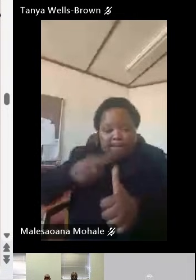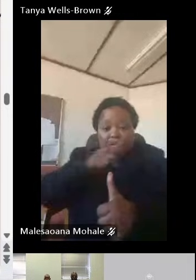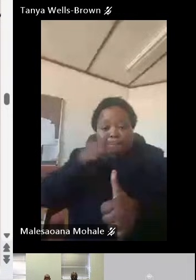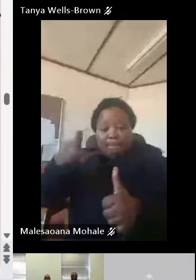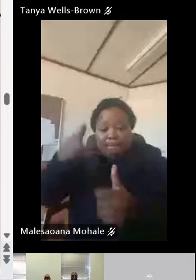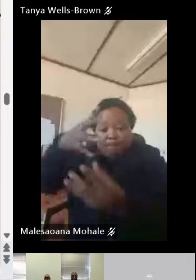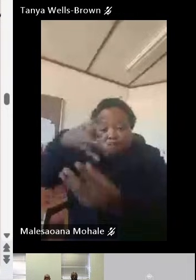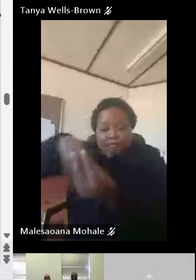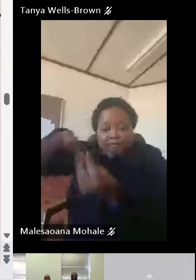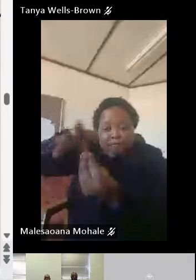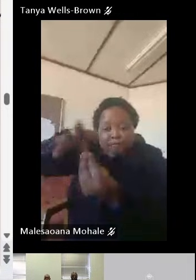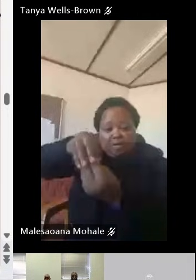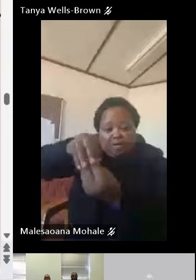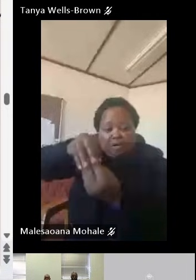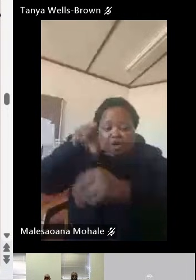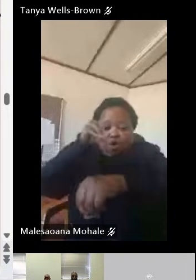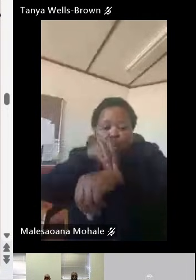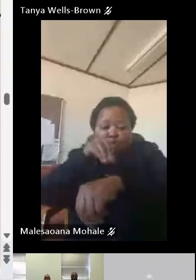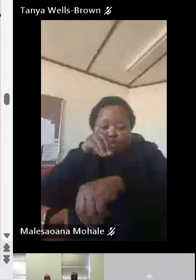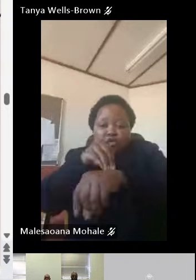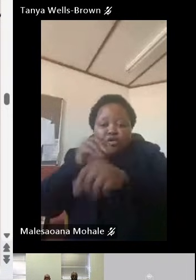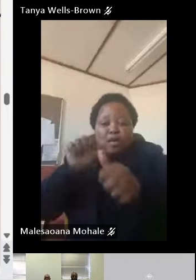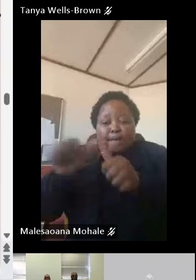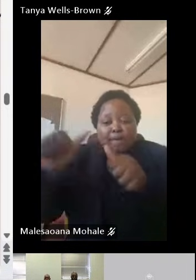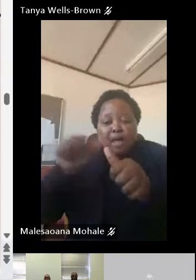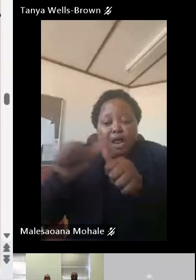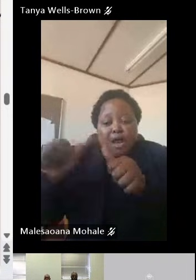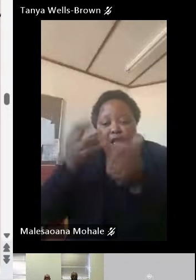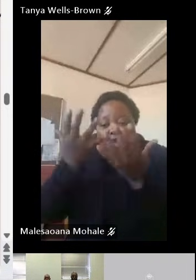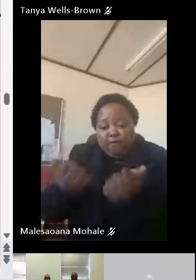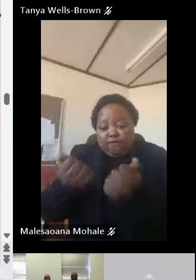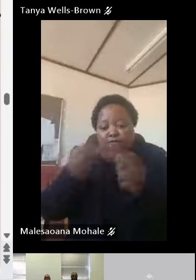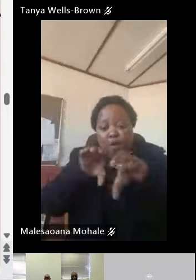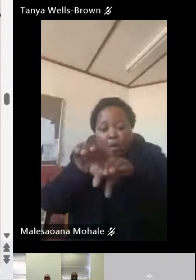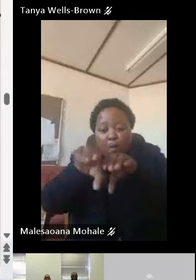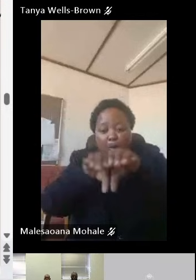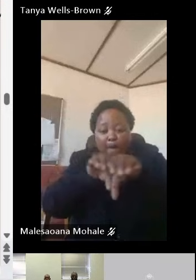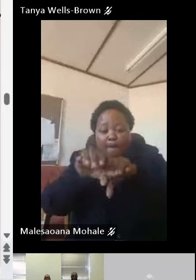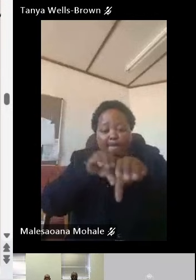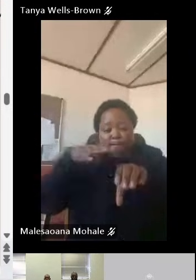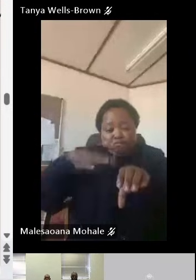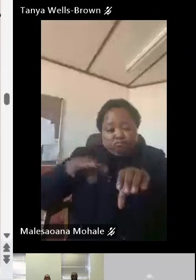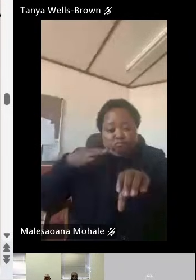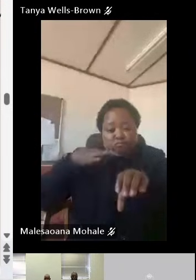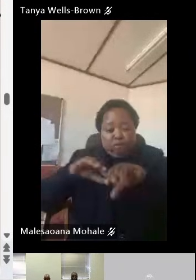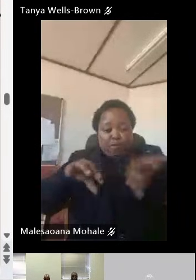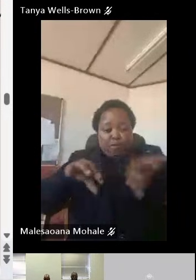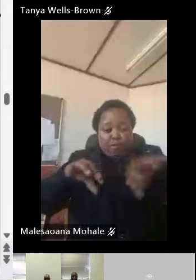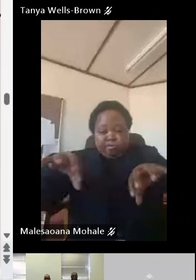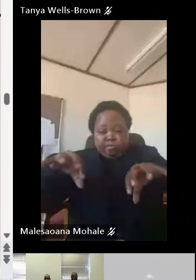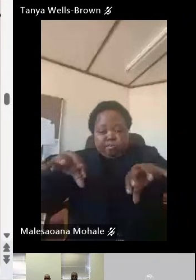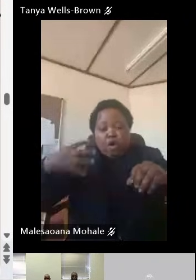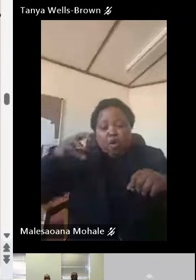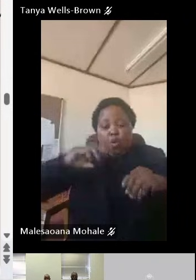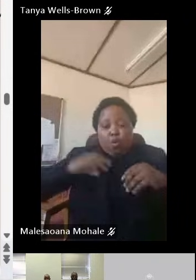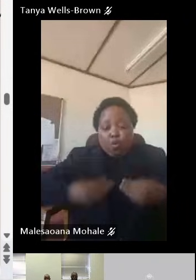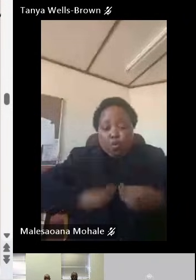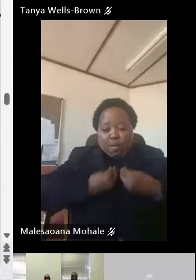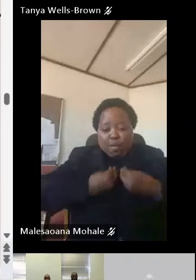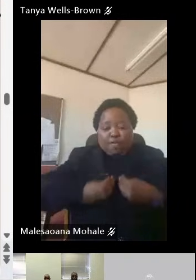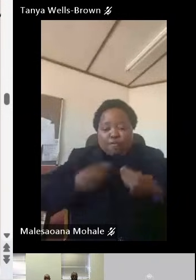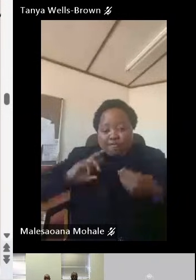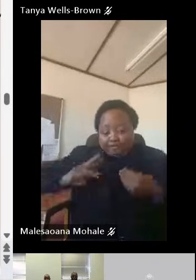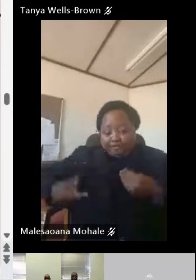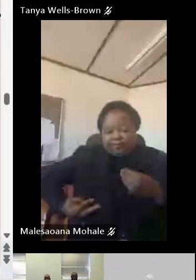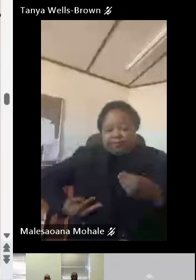better opportunities as compared to that one. And when these two women are experiencing same violence, the one in Maseru